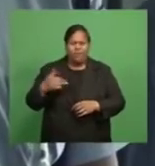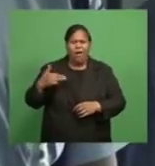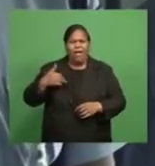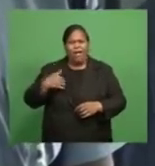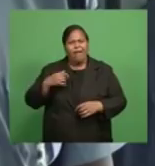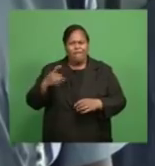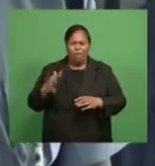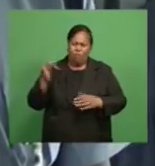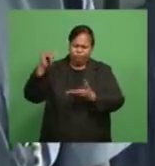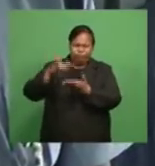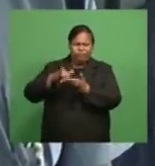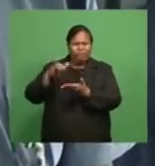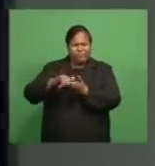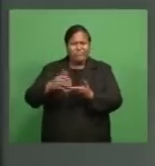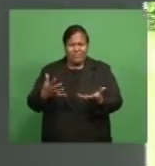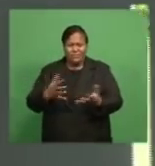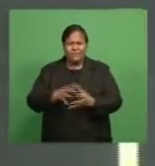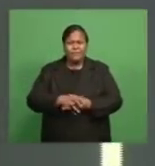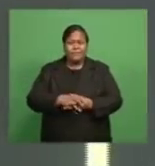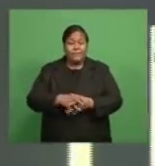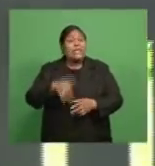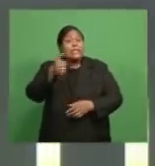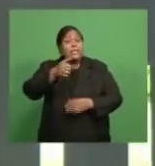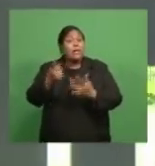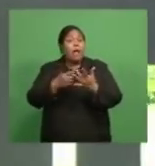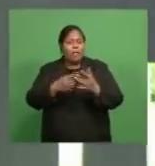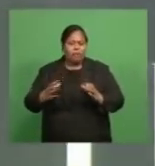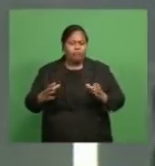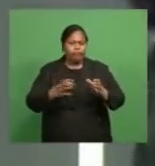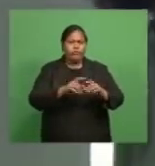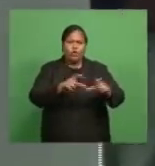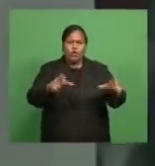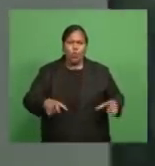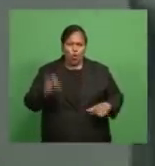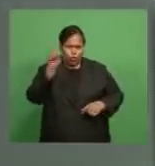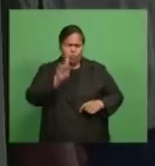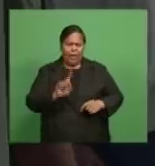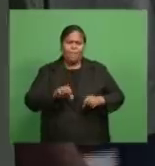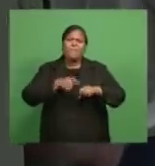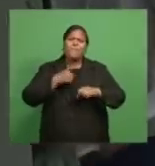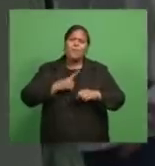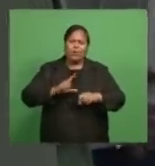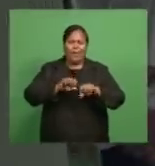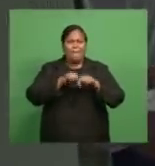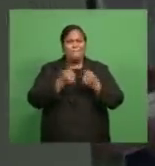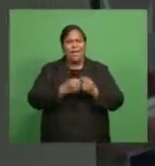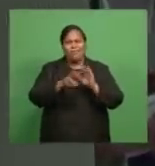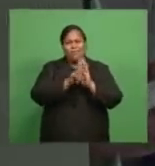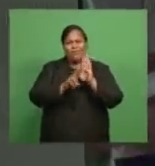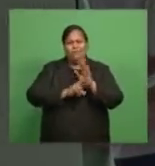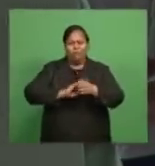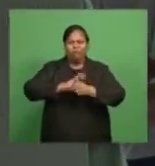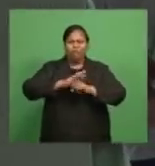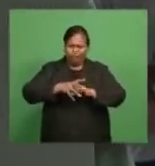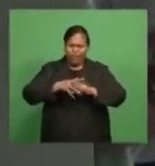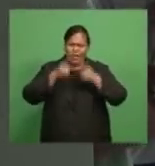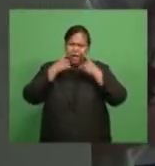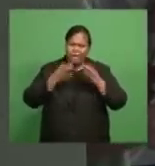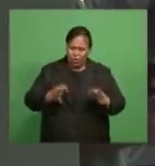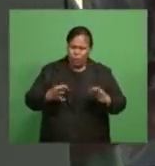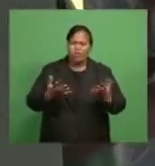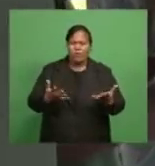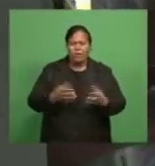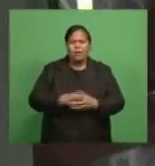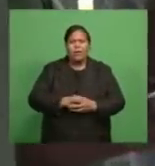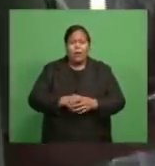appeared in the Suva Magistrates Court today for breaching the curfew and lockdown measures in place amid COVID-19. Most of them were ordered